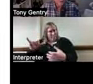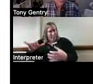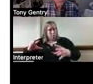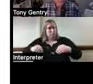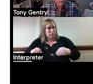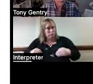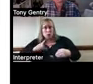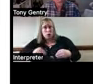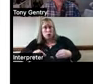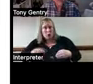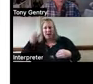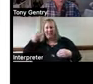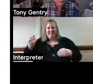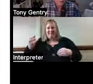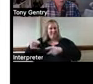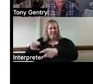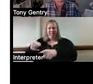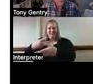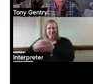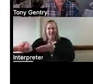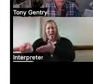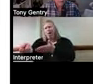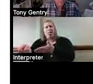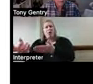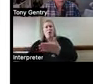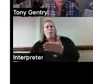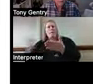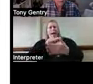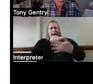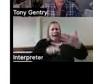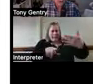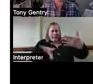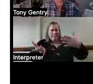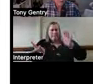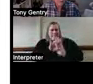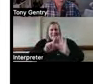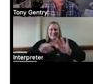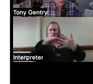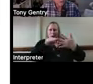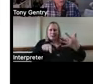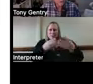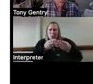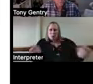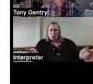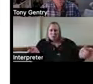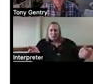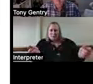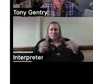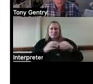If it's not, you can go back and choose another solution and start over again. And as you're going through